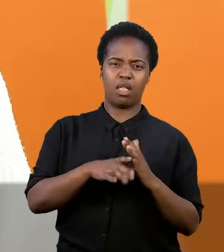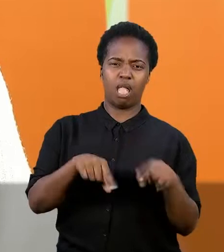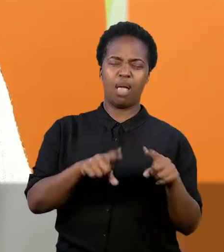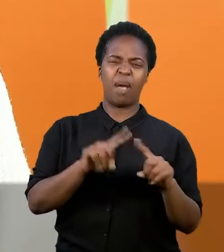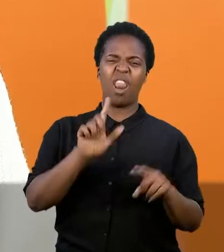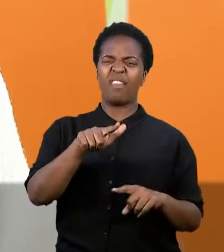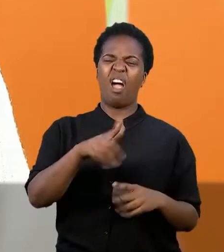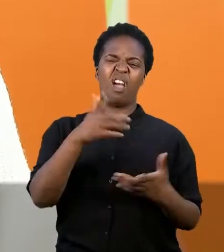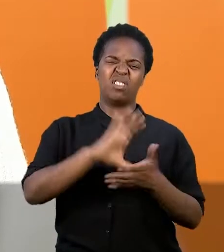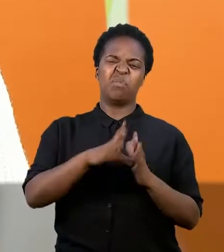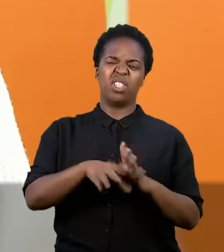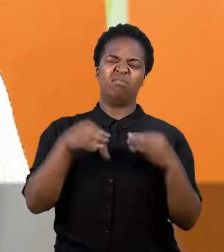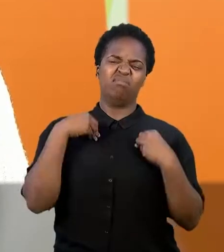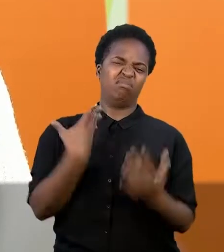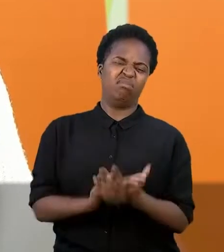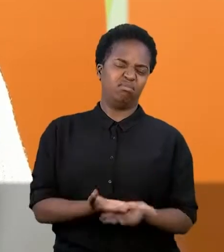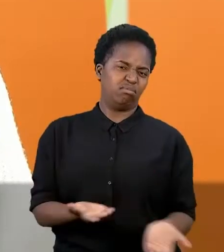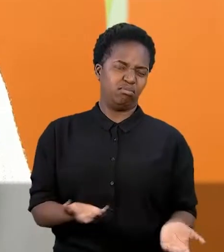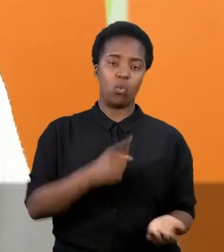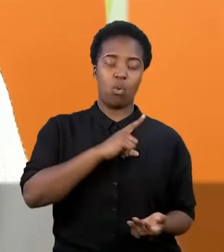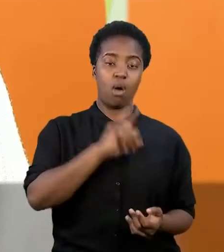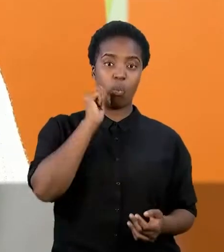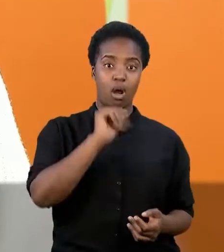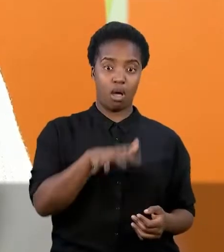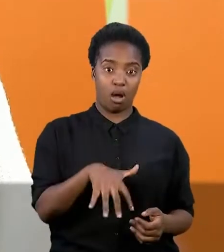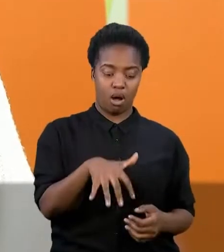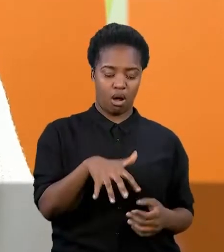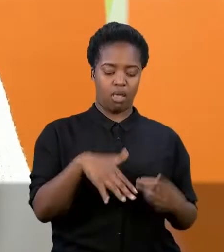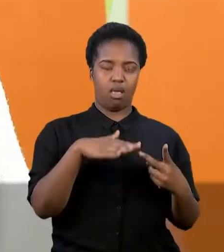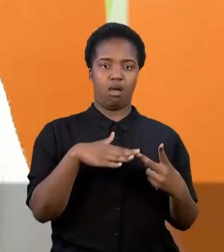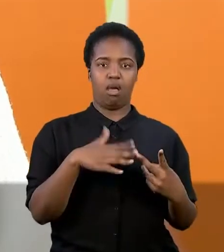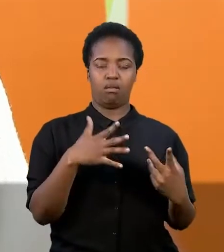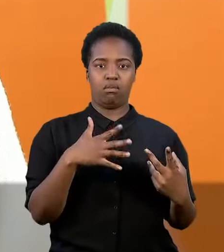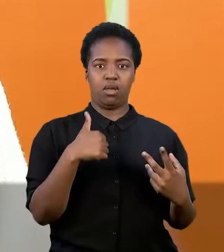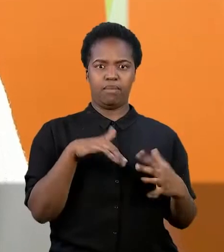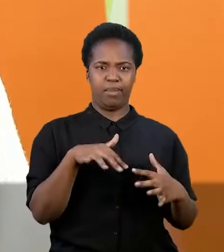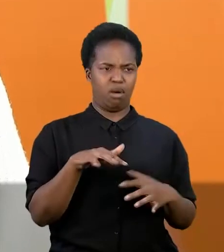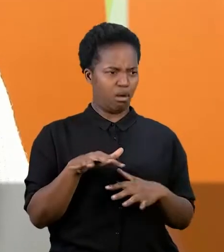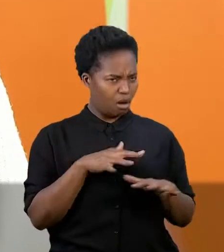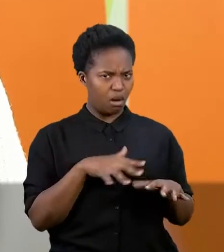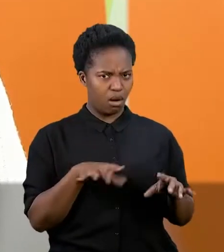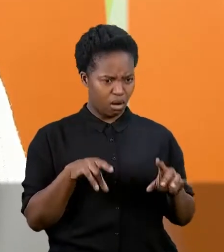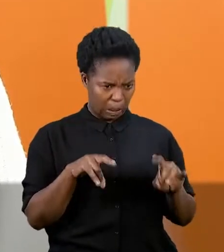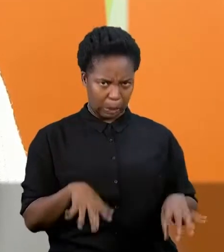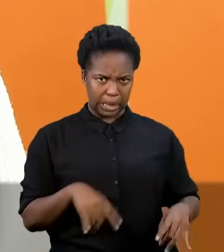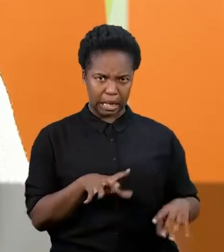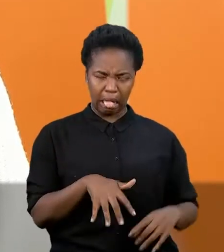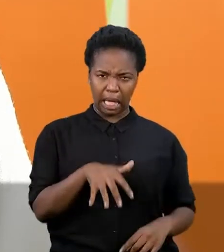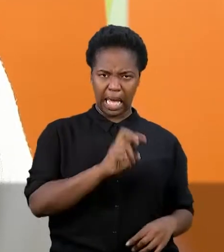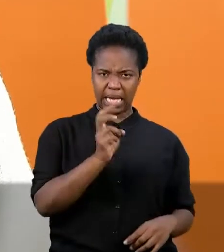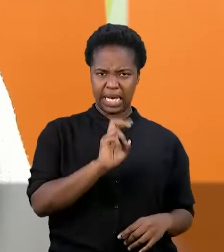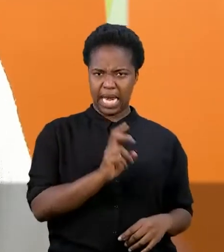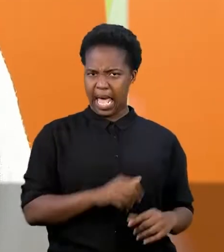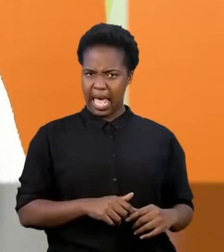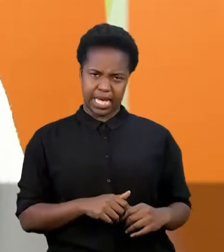Mara disability is nothing, papa. And especially ke tsaya ke ba pregnant ka ngwana wa pele. Even though people they were not there,